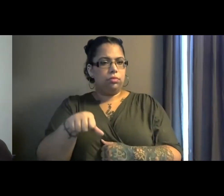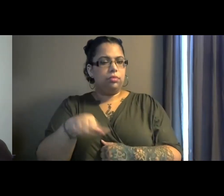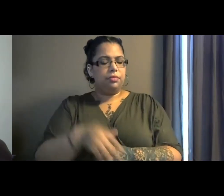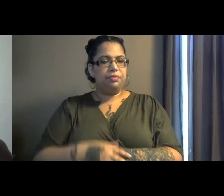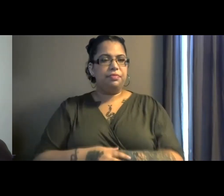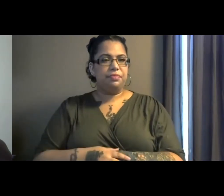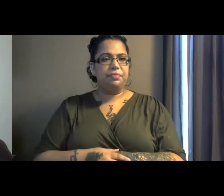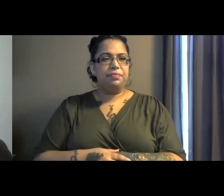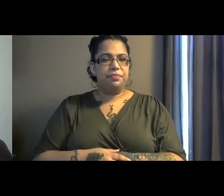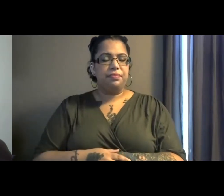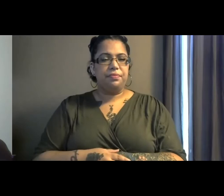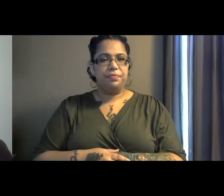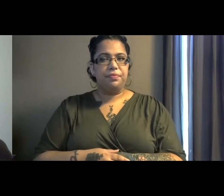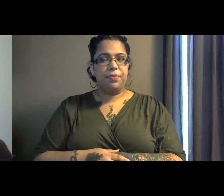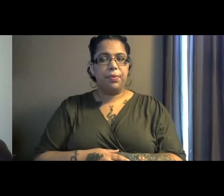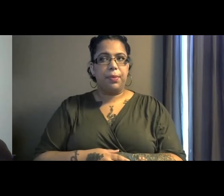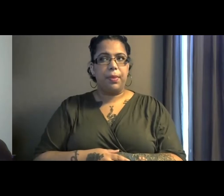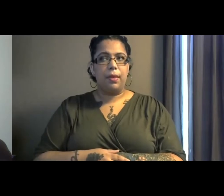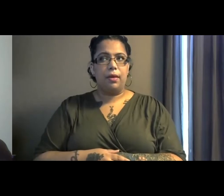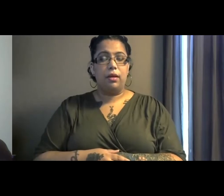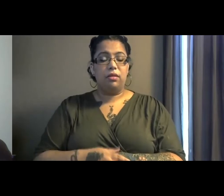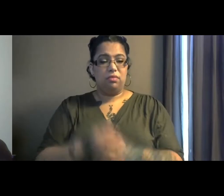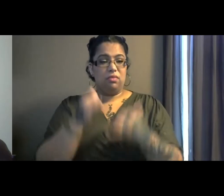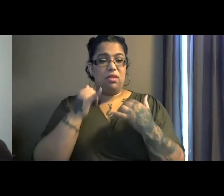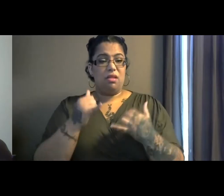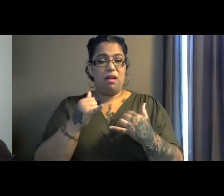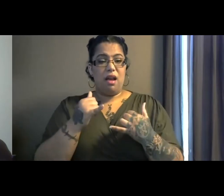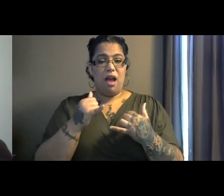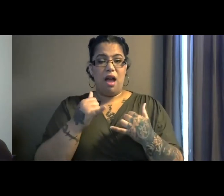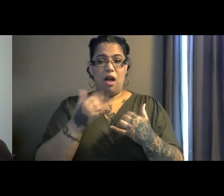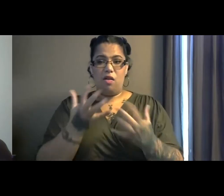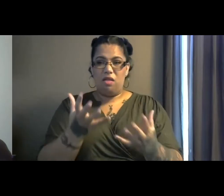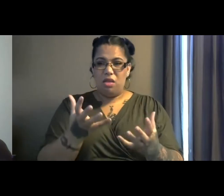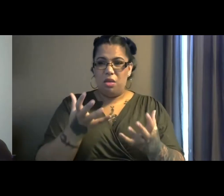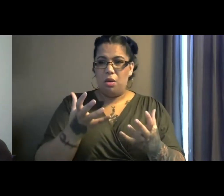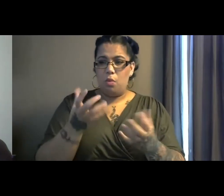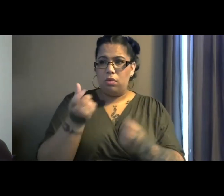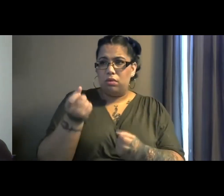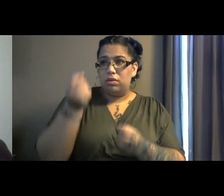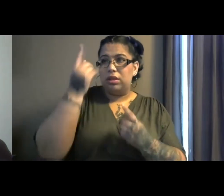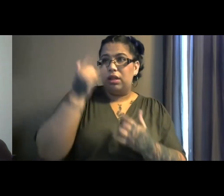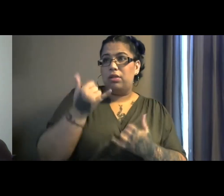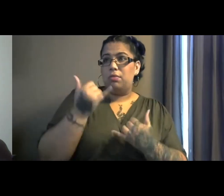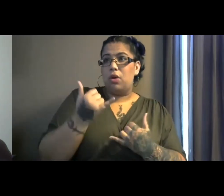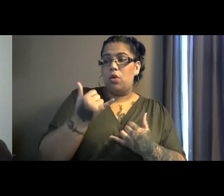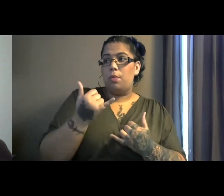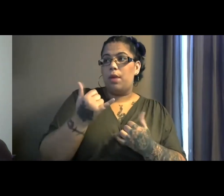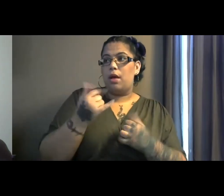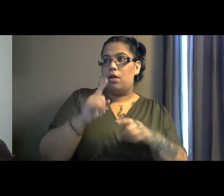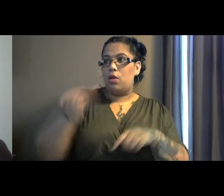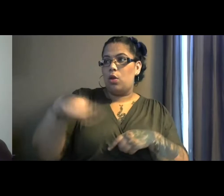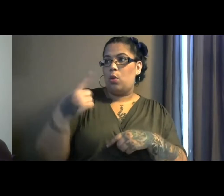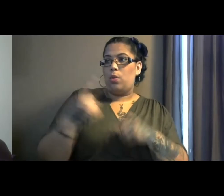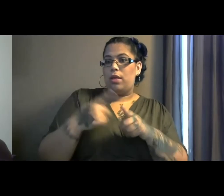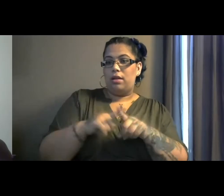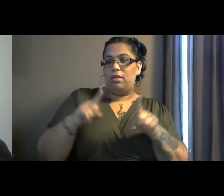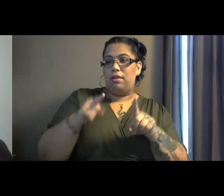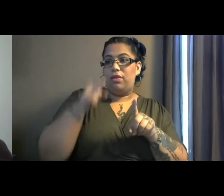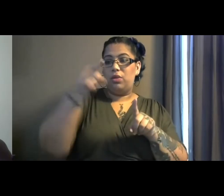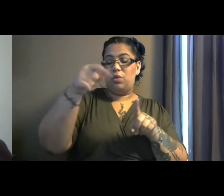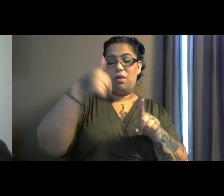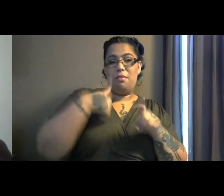They are being realized now in every moment. The only difference between you and me is that I know